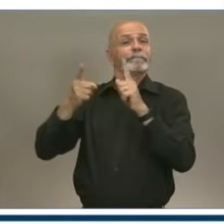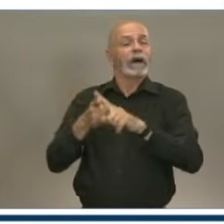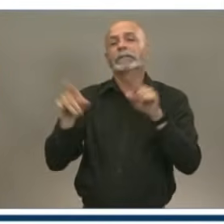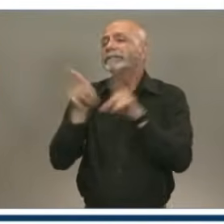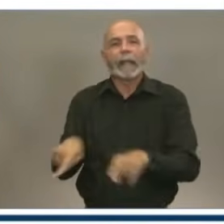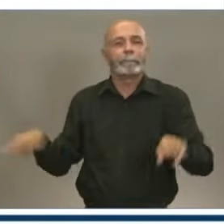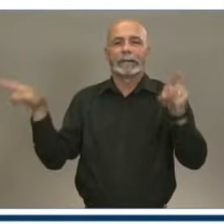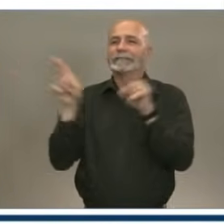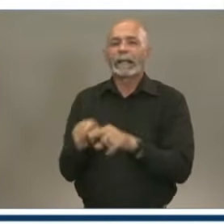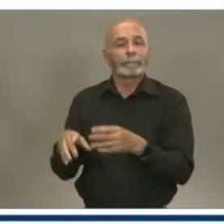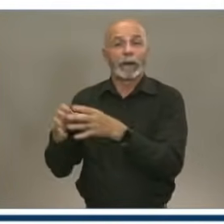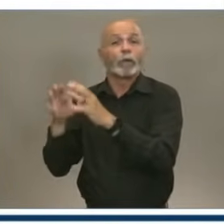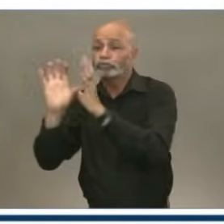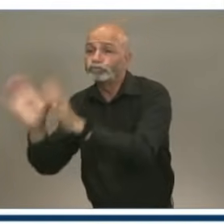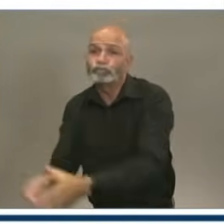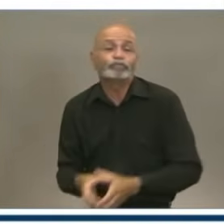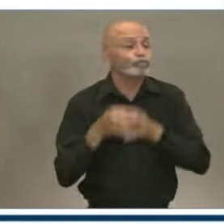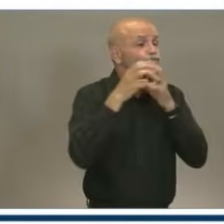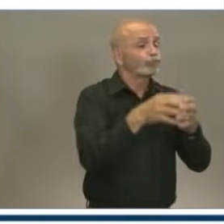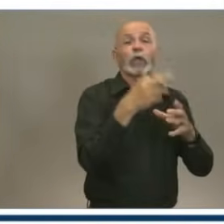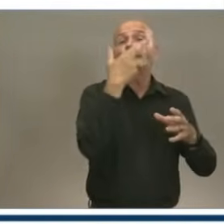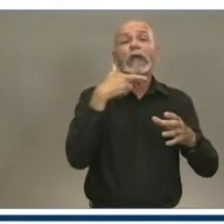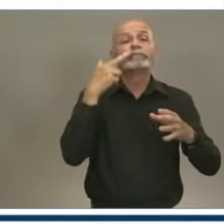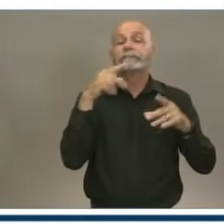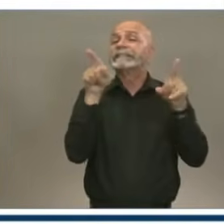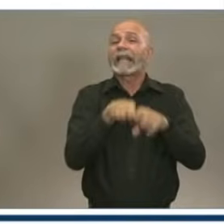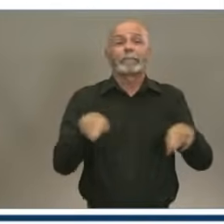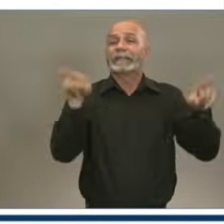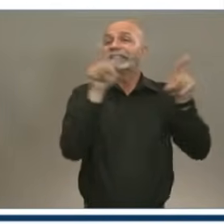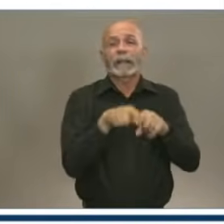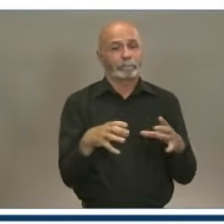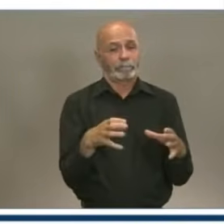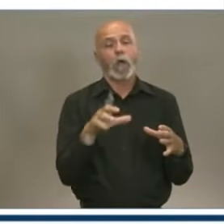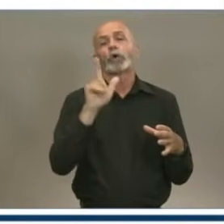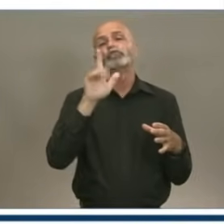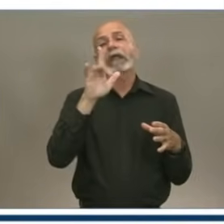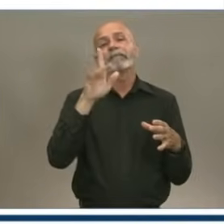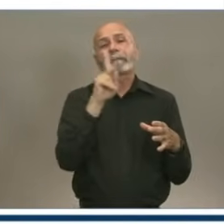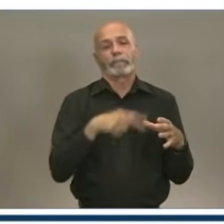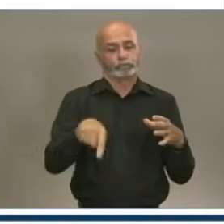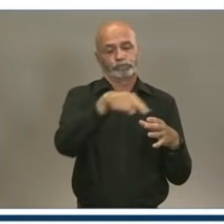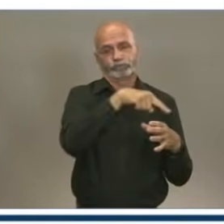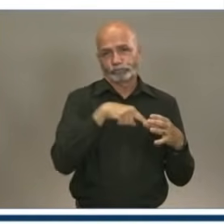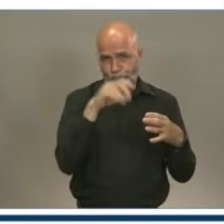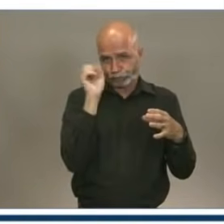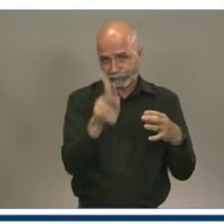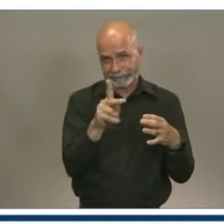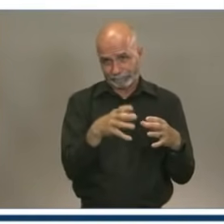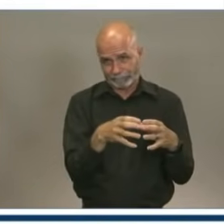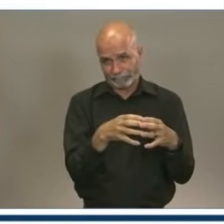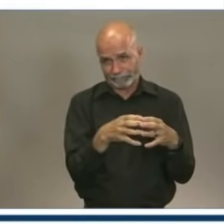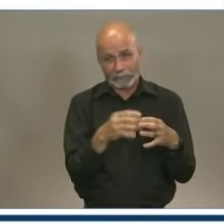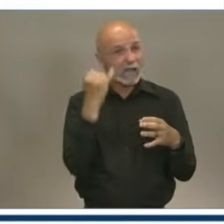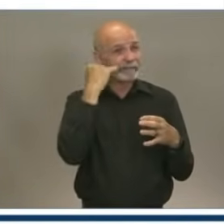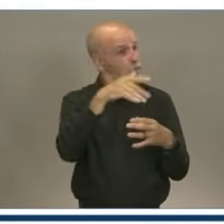social contacts. It's still important to continue to be careful about the number of close contacts